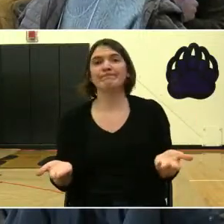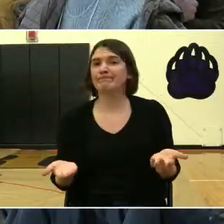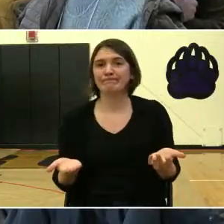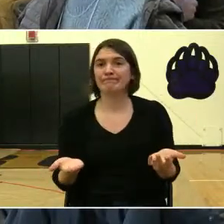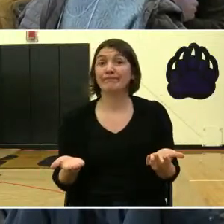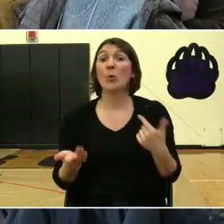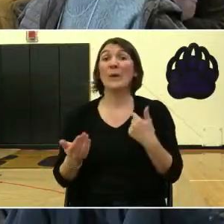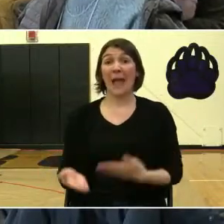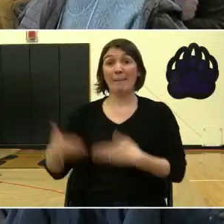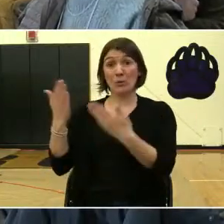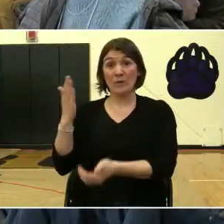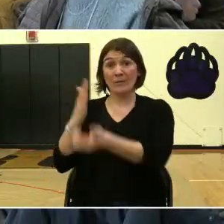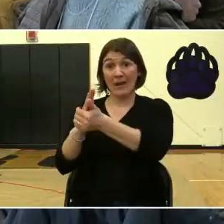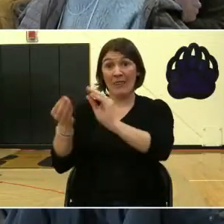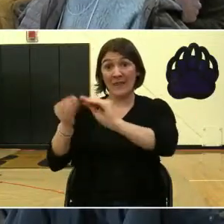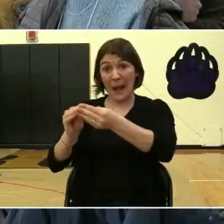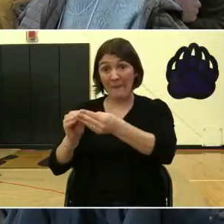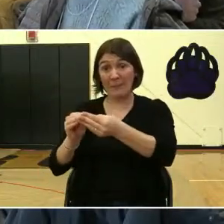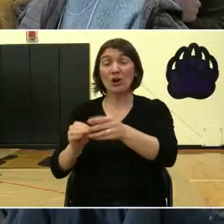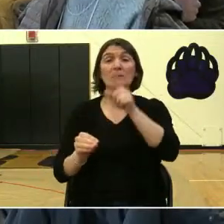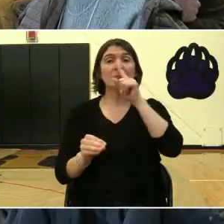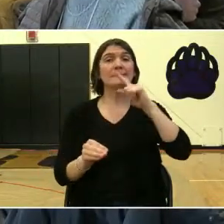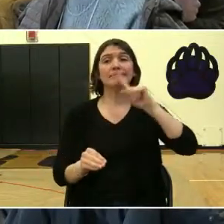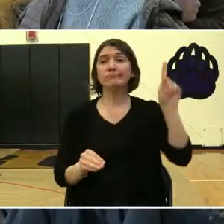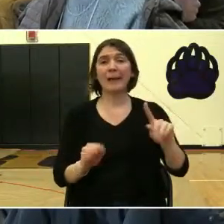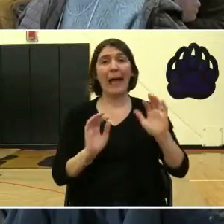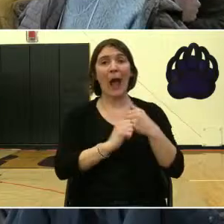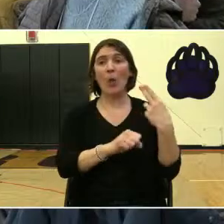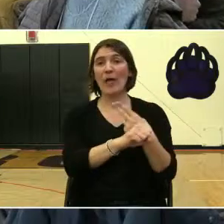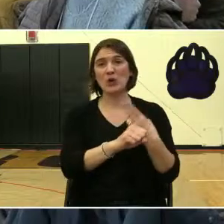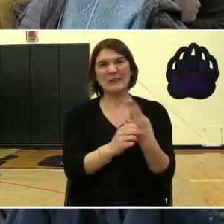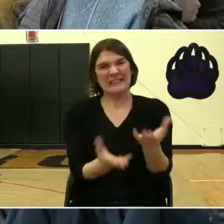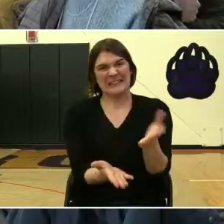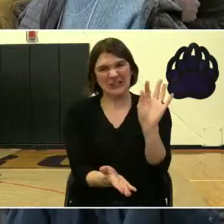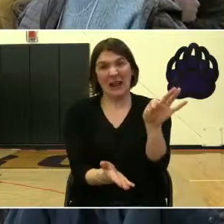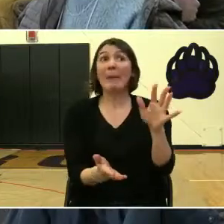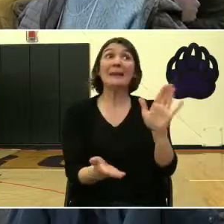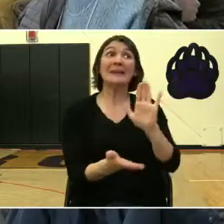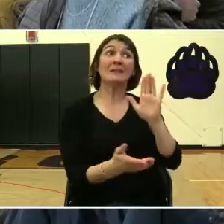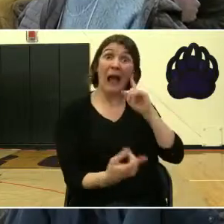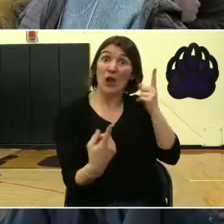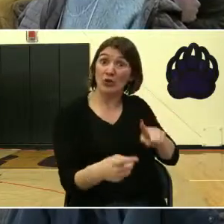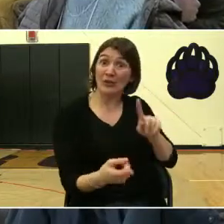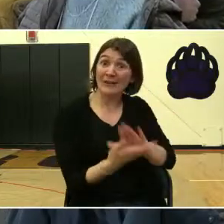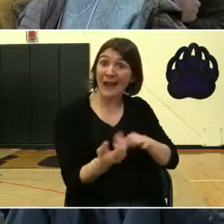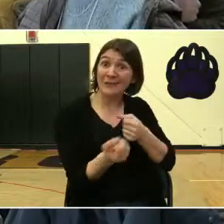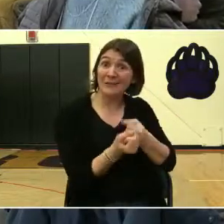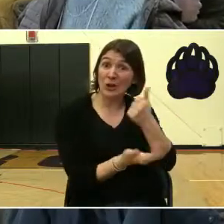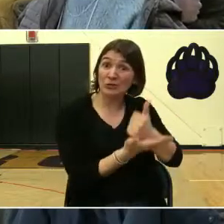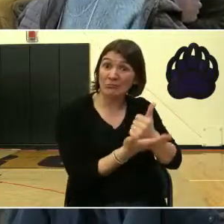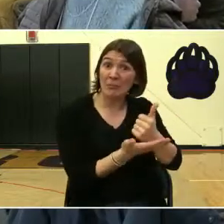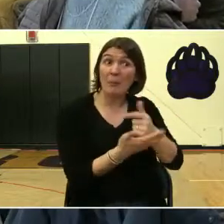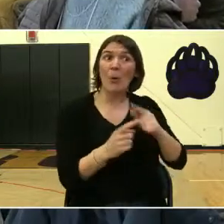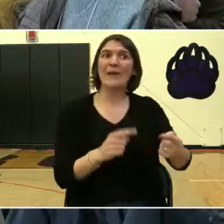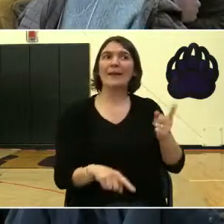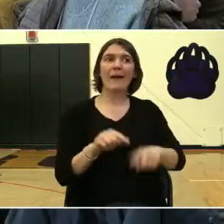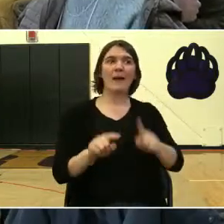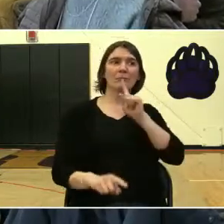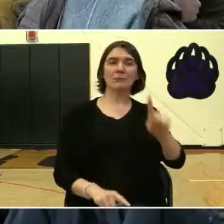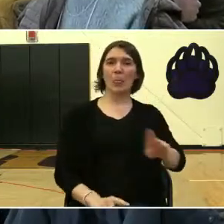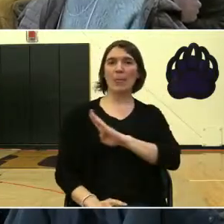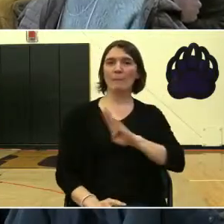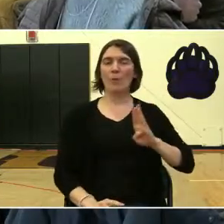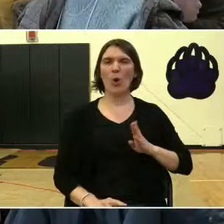can't mandate that that's how it be used as it was presented that may be a good use but we can't tell the board to do